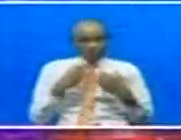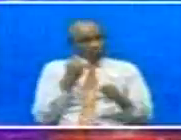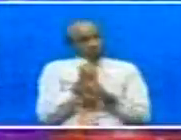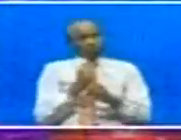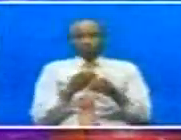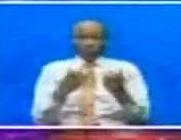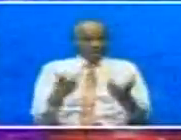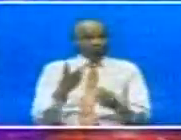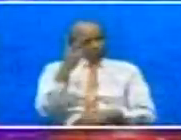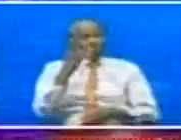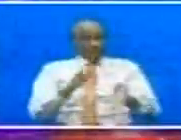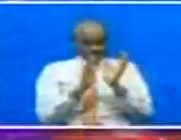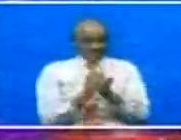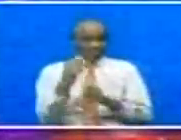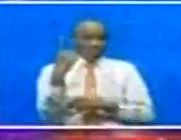things. One,